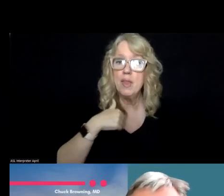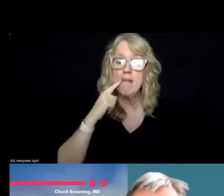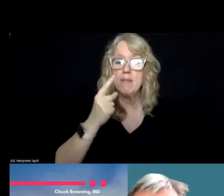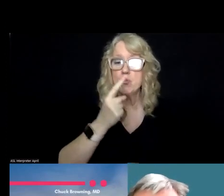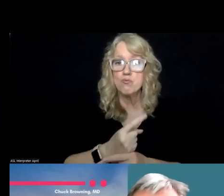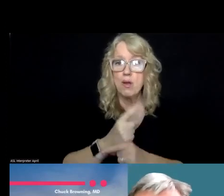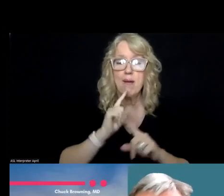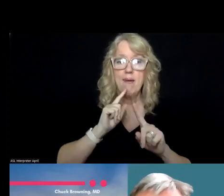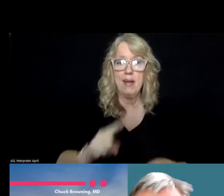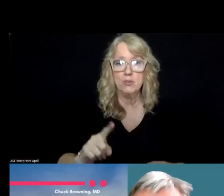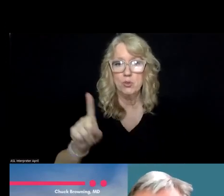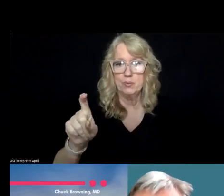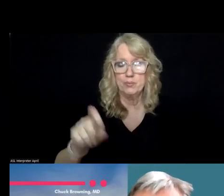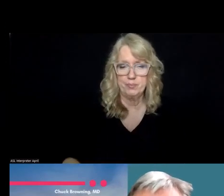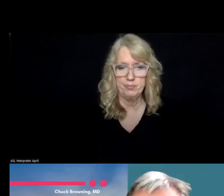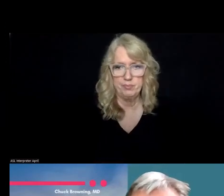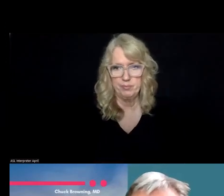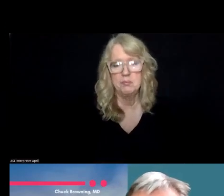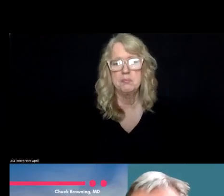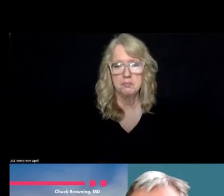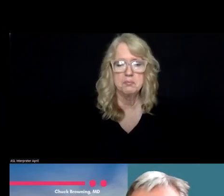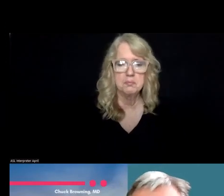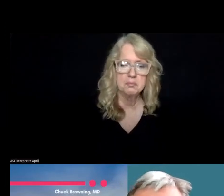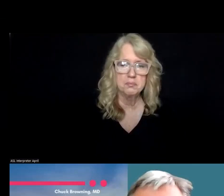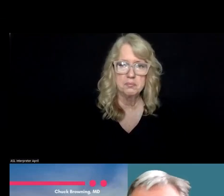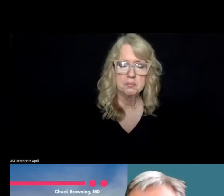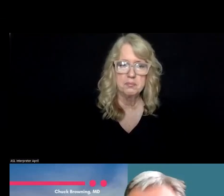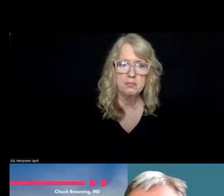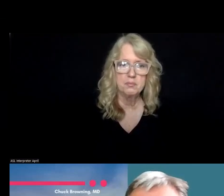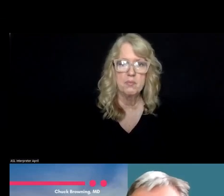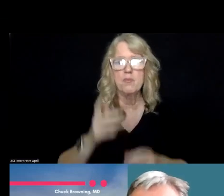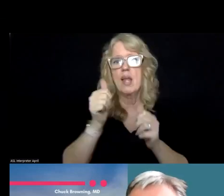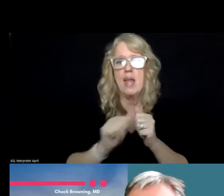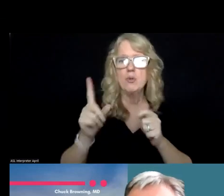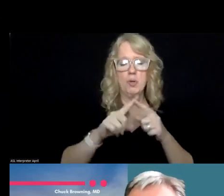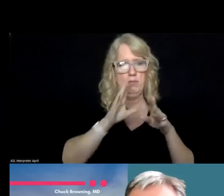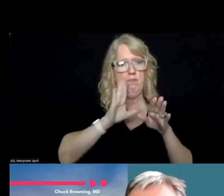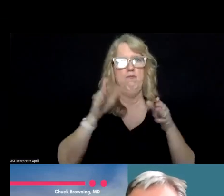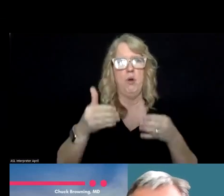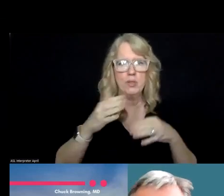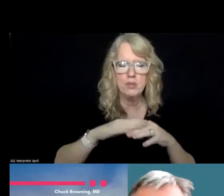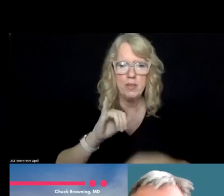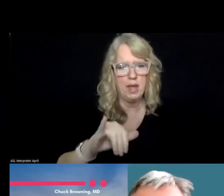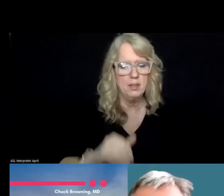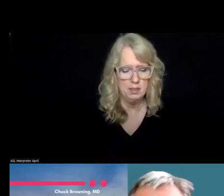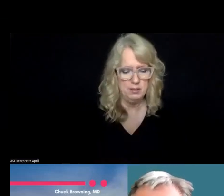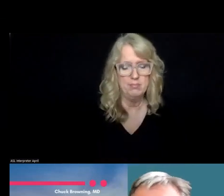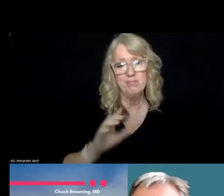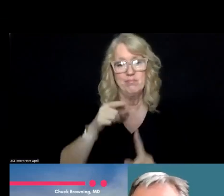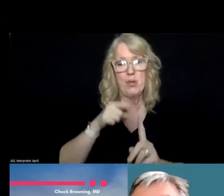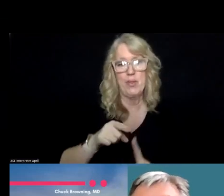answer? Yes, big majority. Everyone focused in on that. And that is the